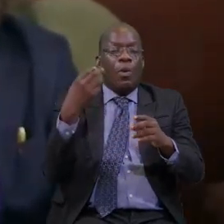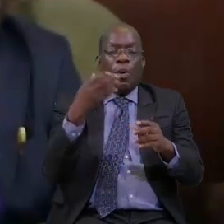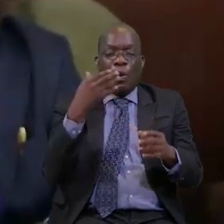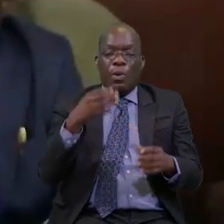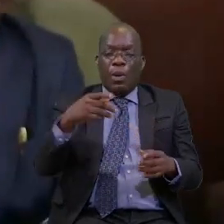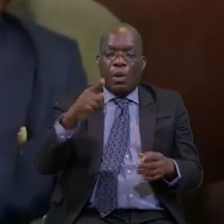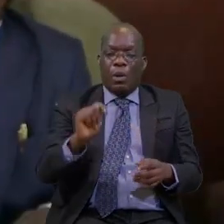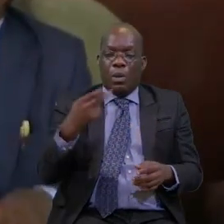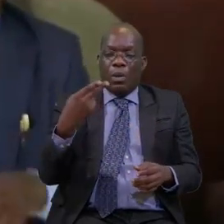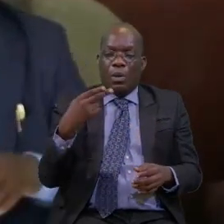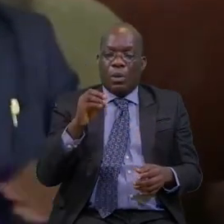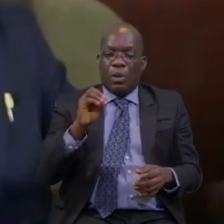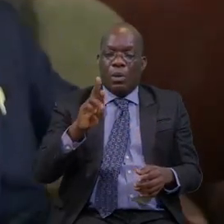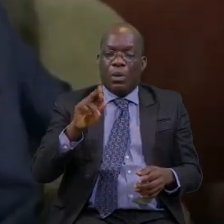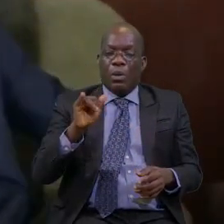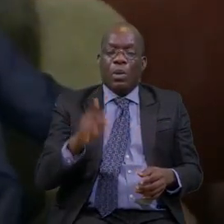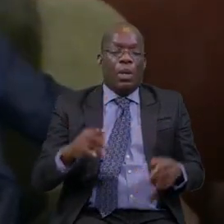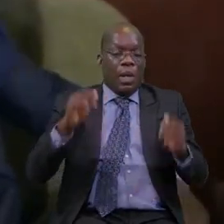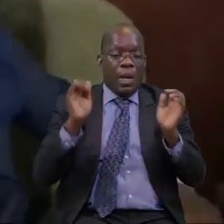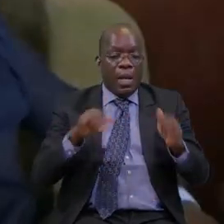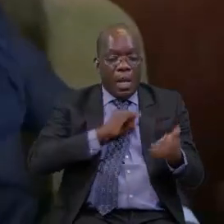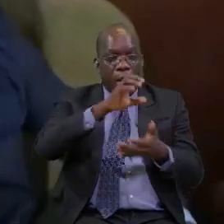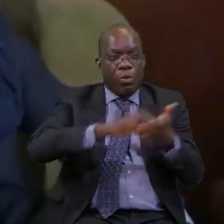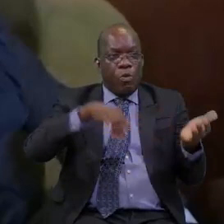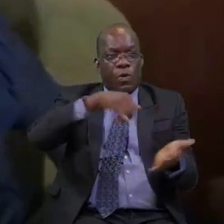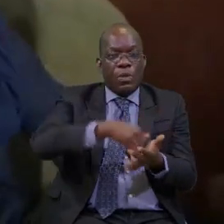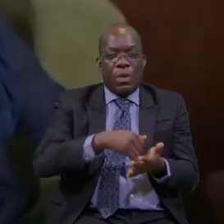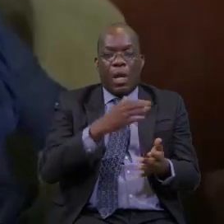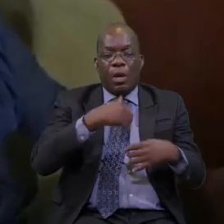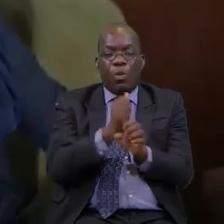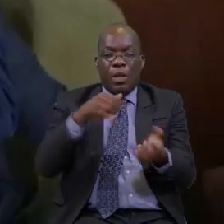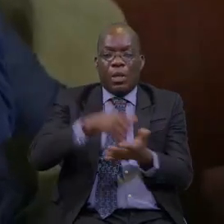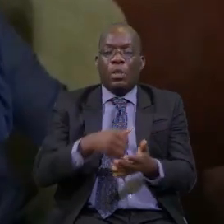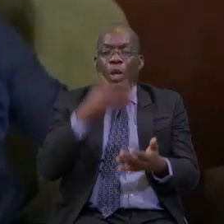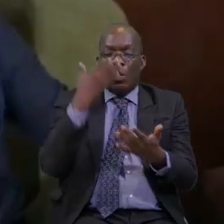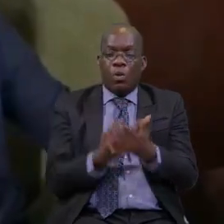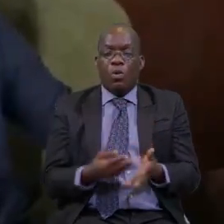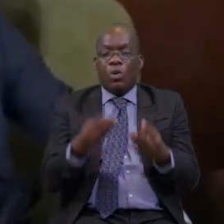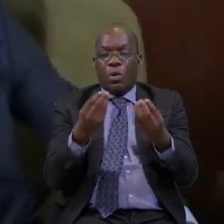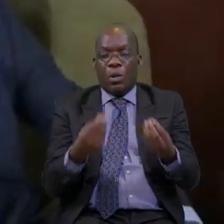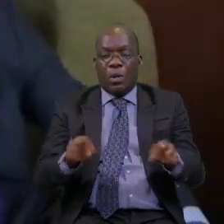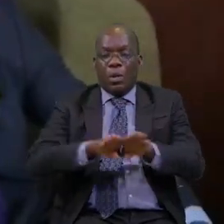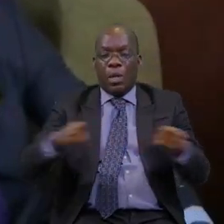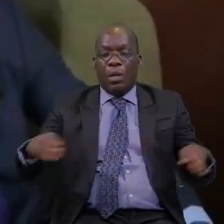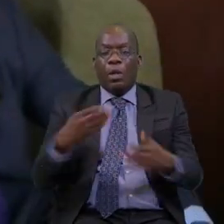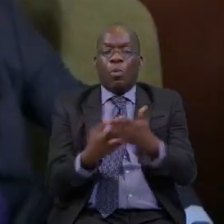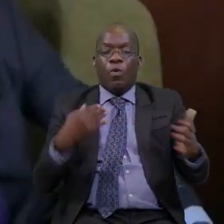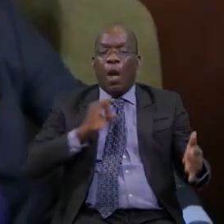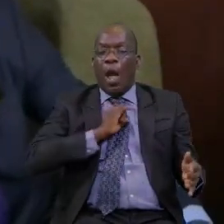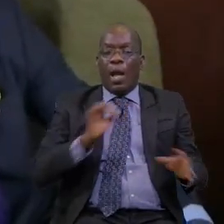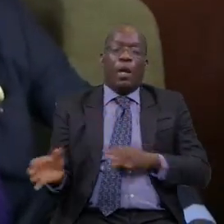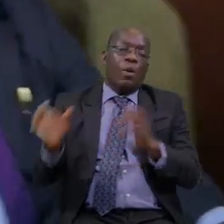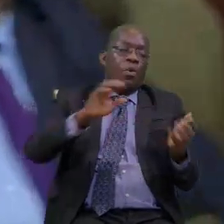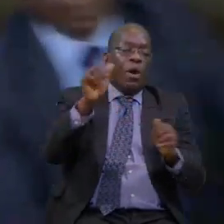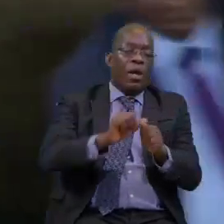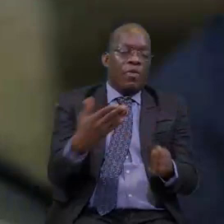and make it good ground before I plant, before I give, before I pour everything I have into that person?